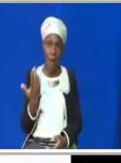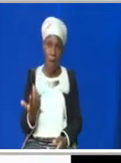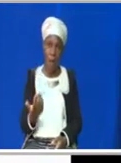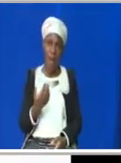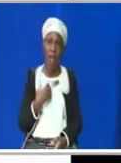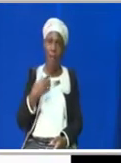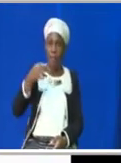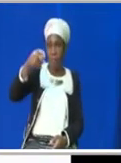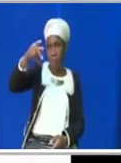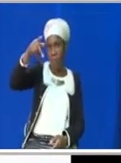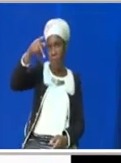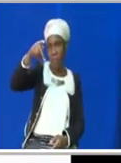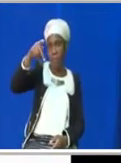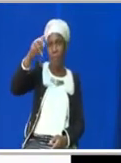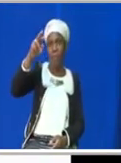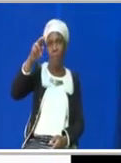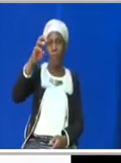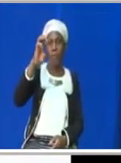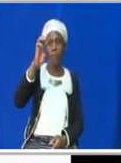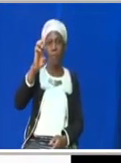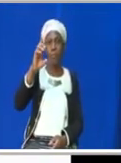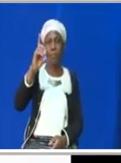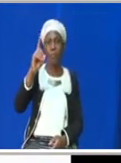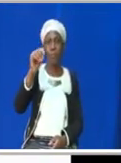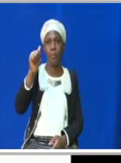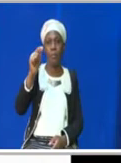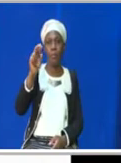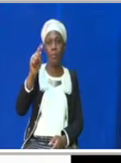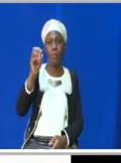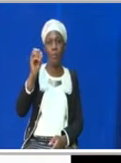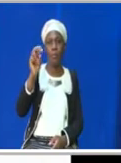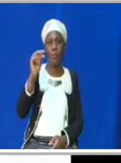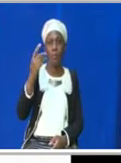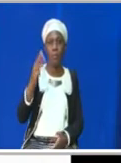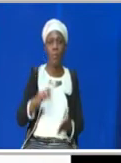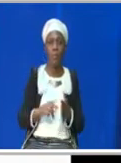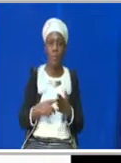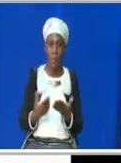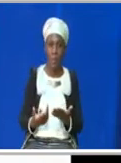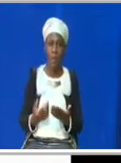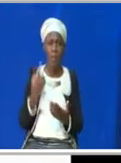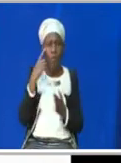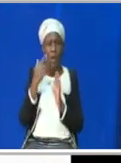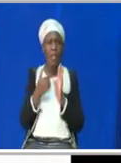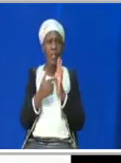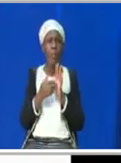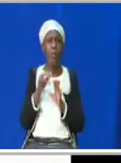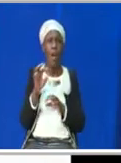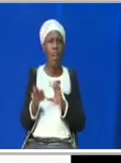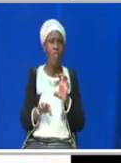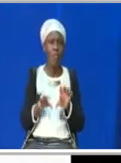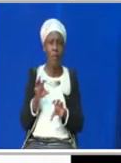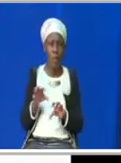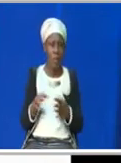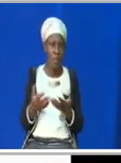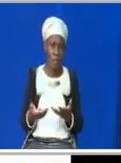predation. You find that the predators, if there are many, will reduce or will